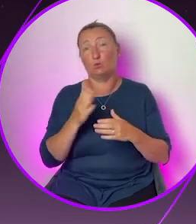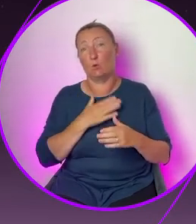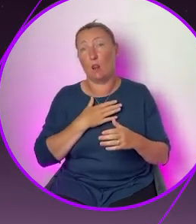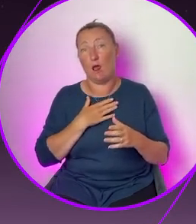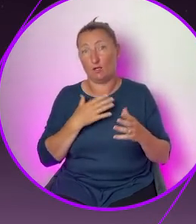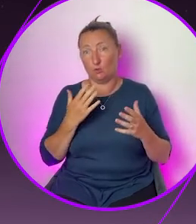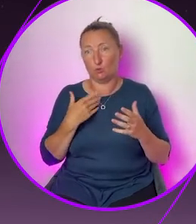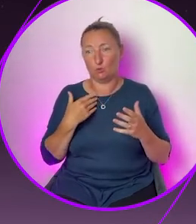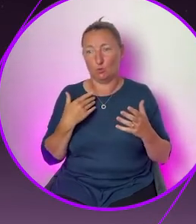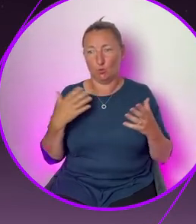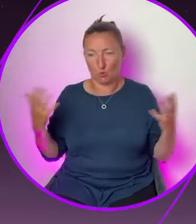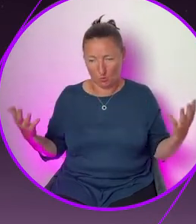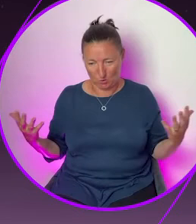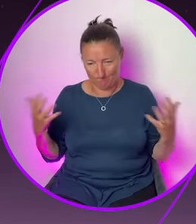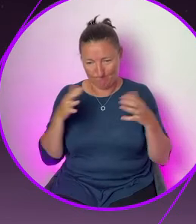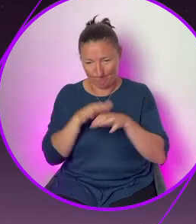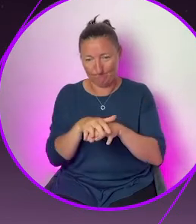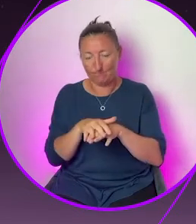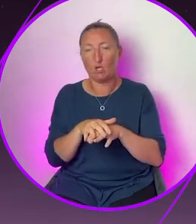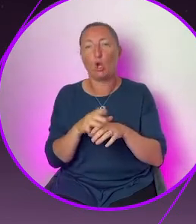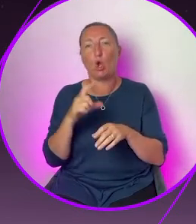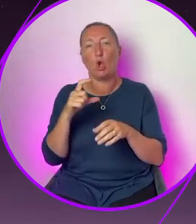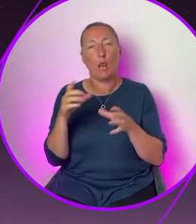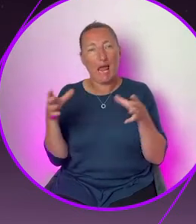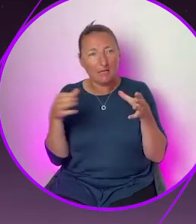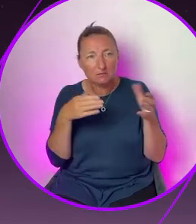like, where are their opportunities.